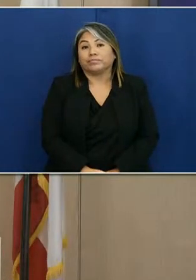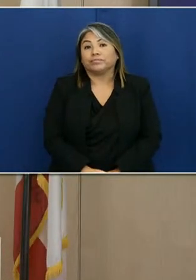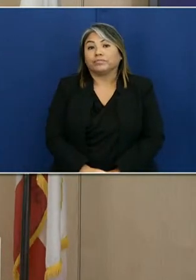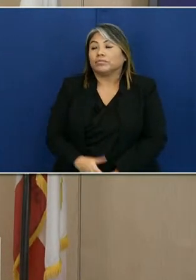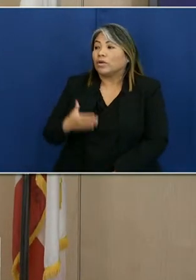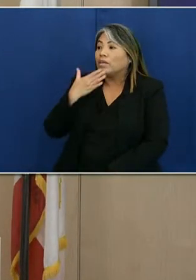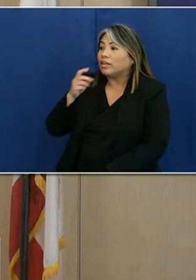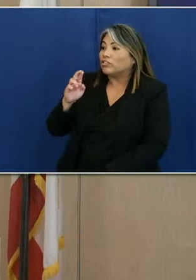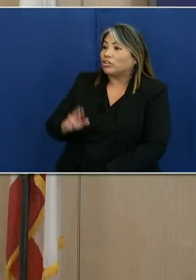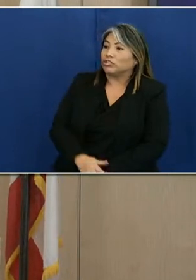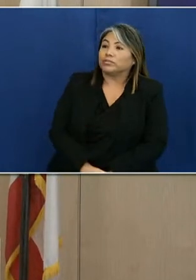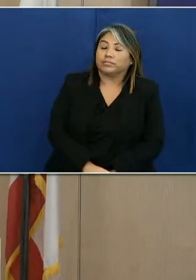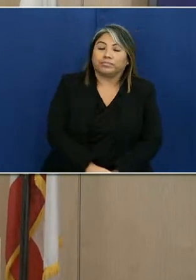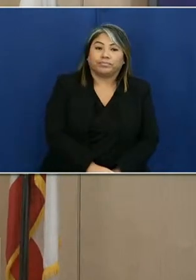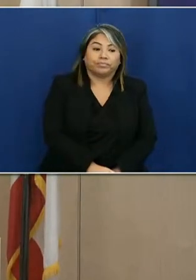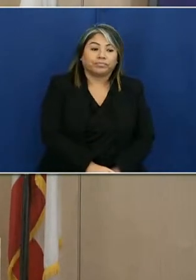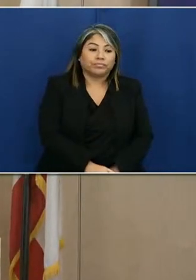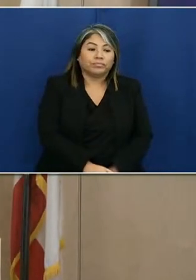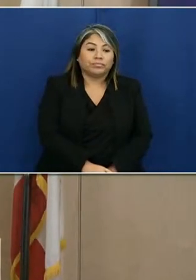Thank you, Doctor.